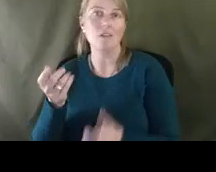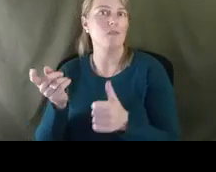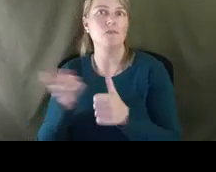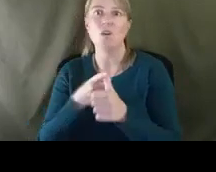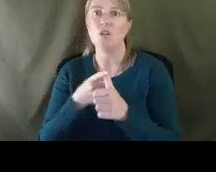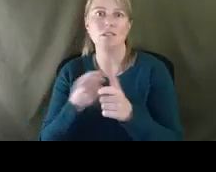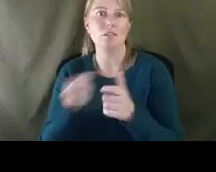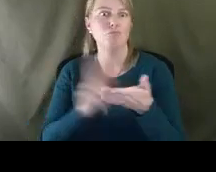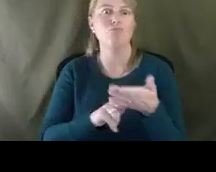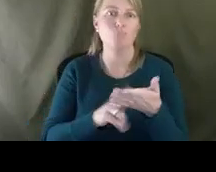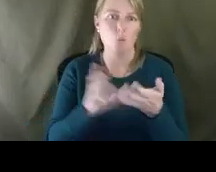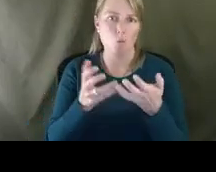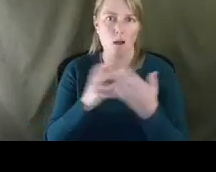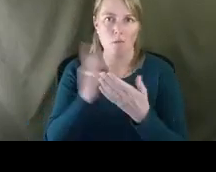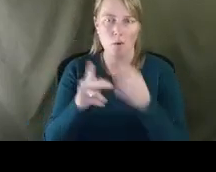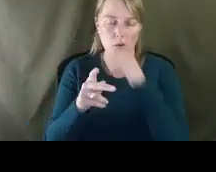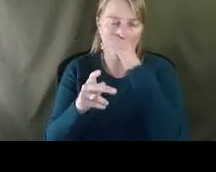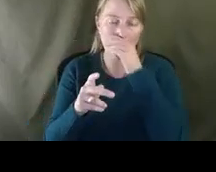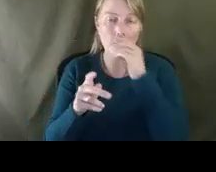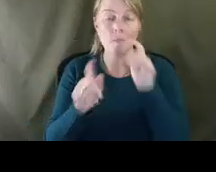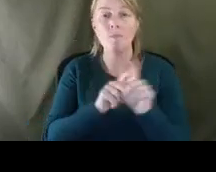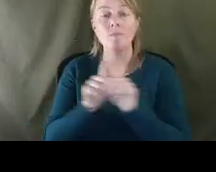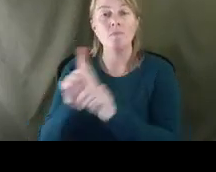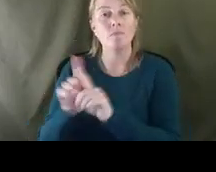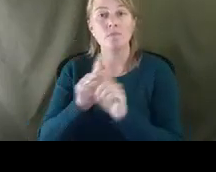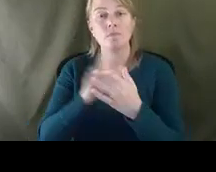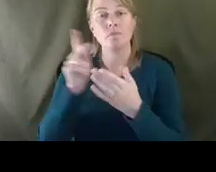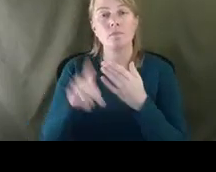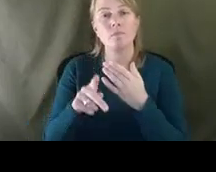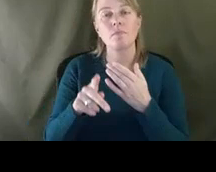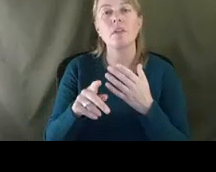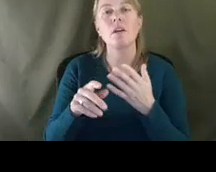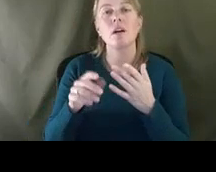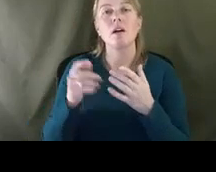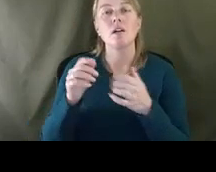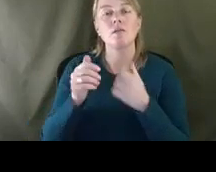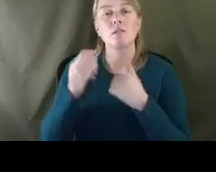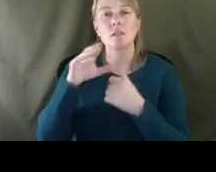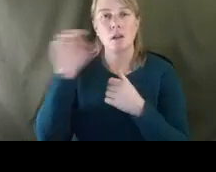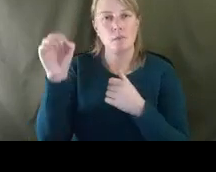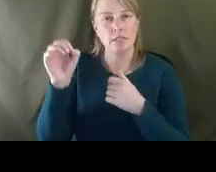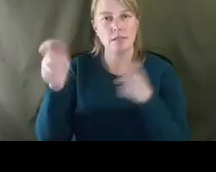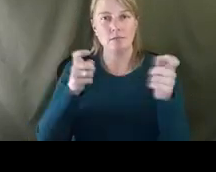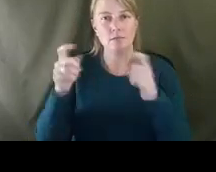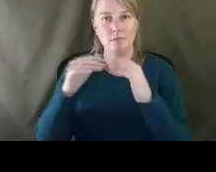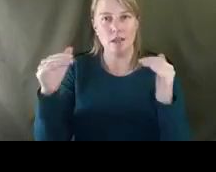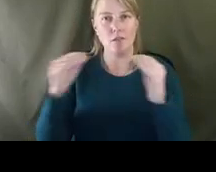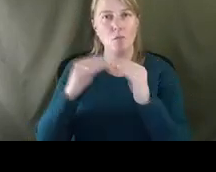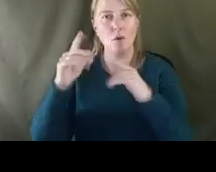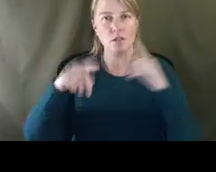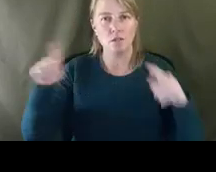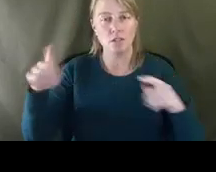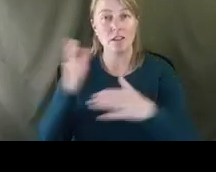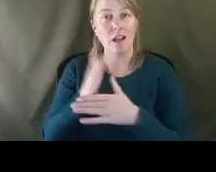this. Mentoring programs also make companies' managerial levels significantly more diverse. On average,